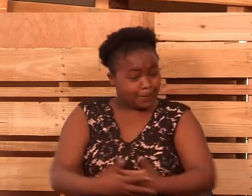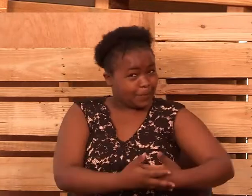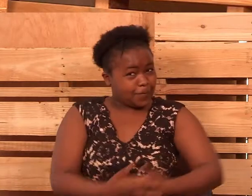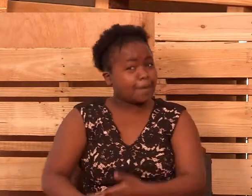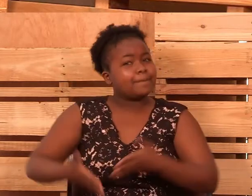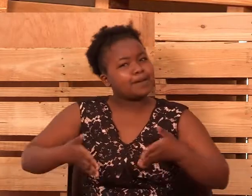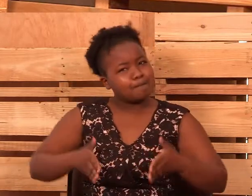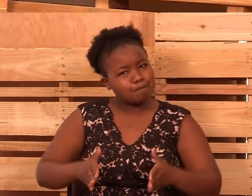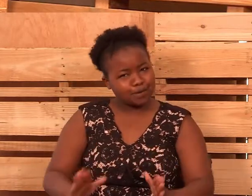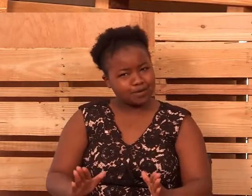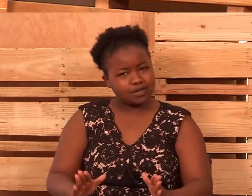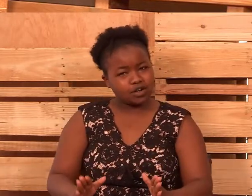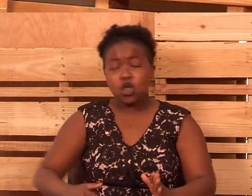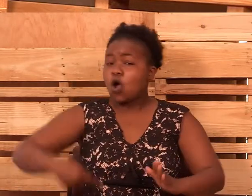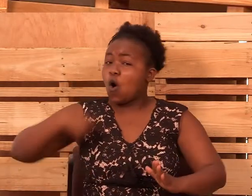born."